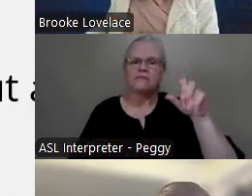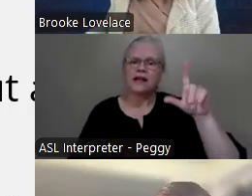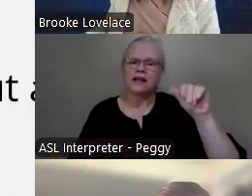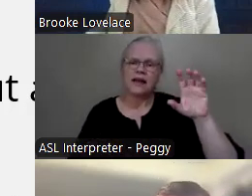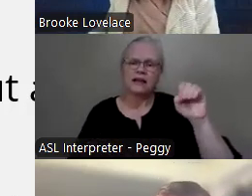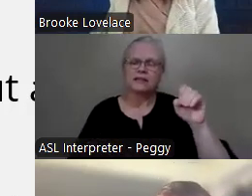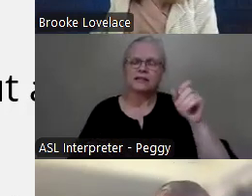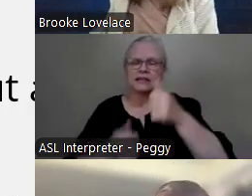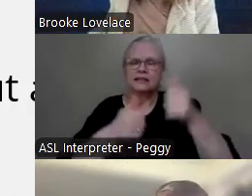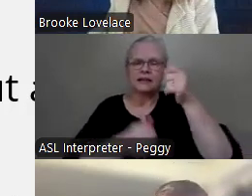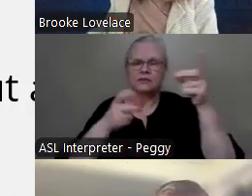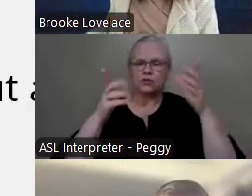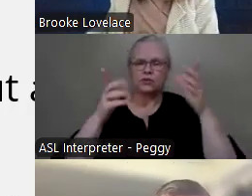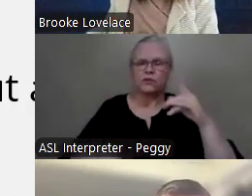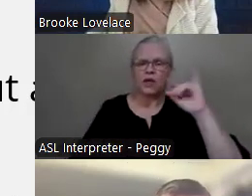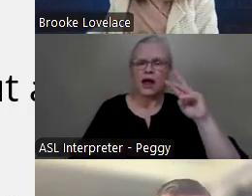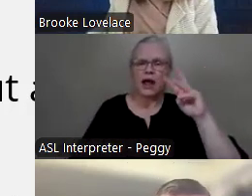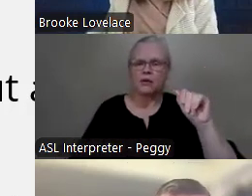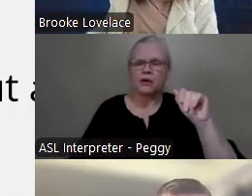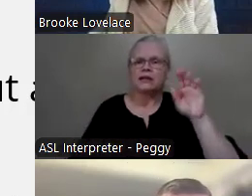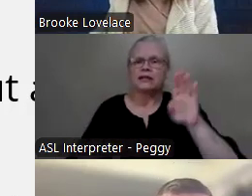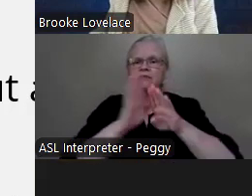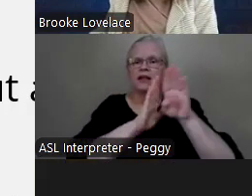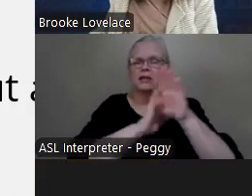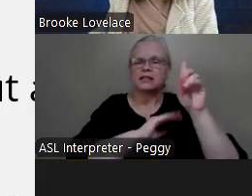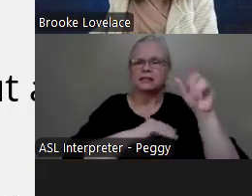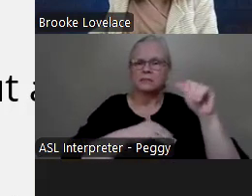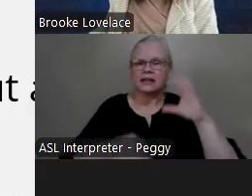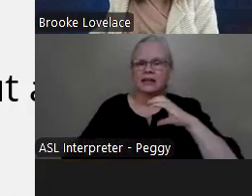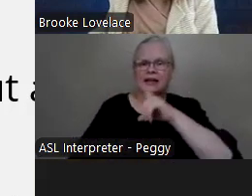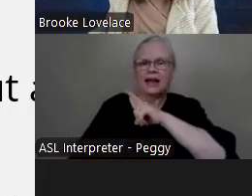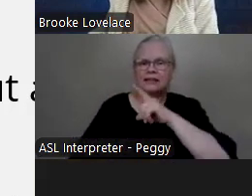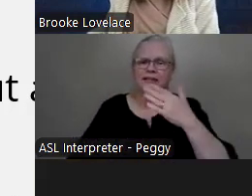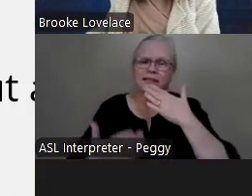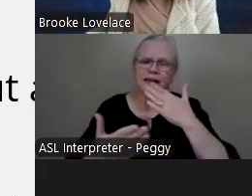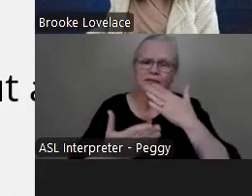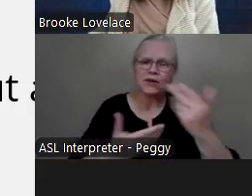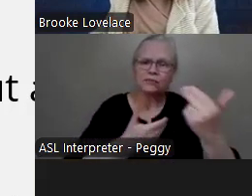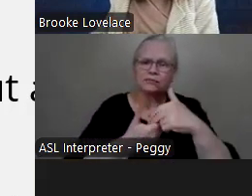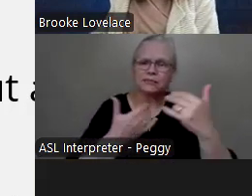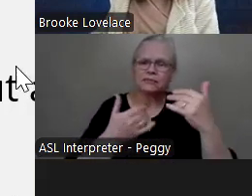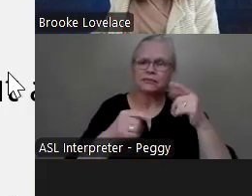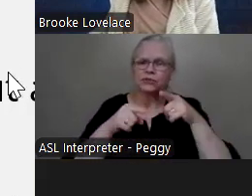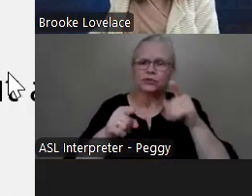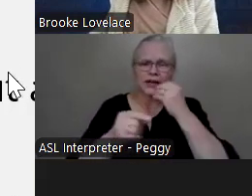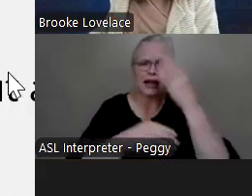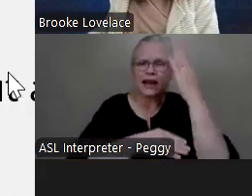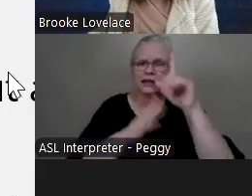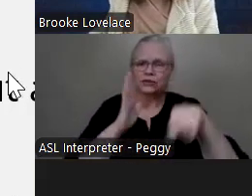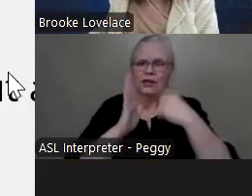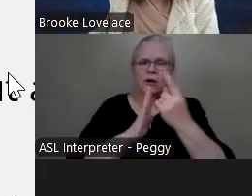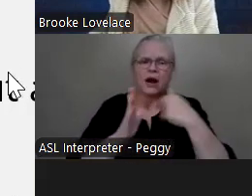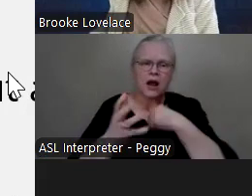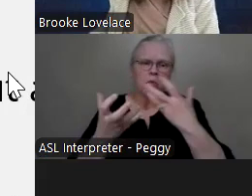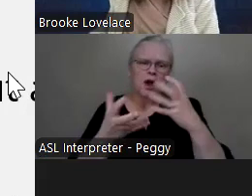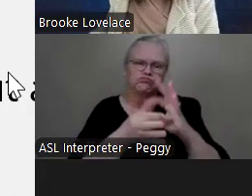the Iowa Developmental Disabilities Council. Thanks for being here today over your lunch hour. So I just want to go over a couple